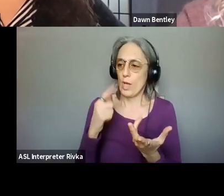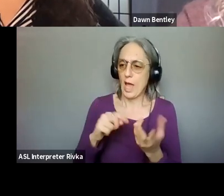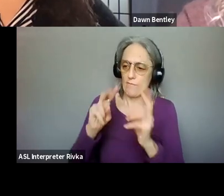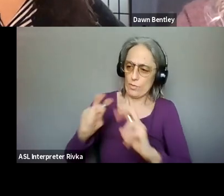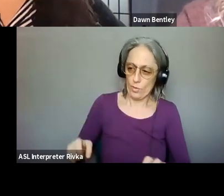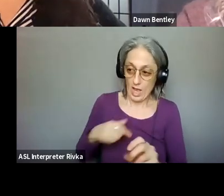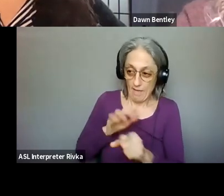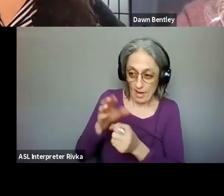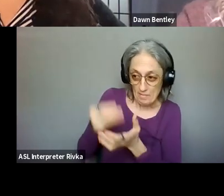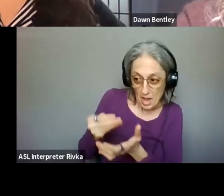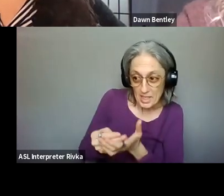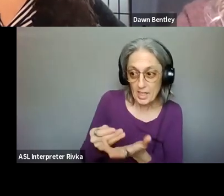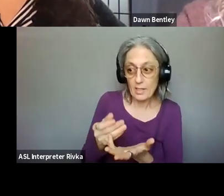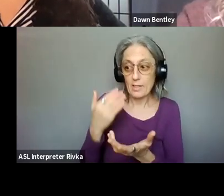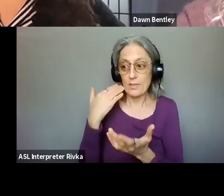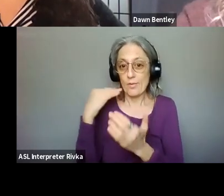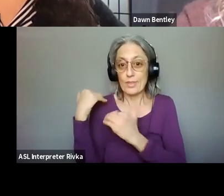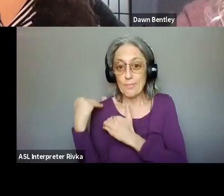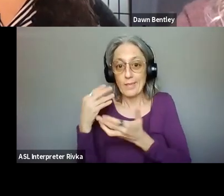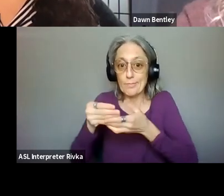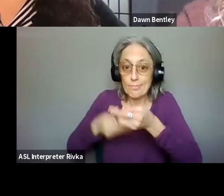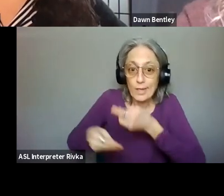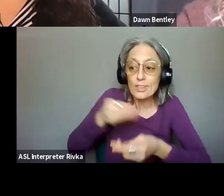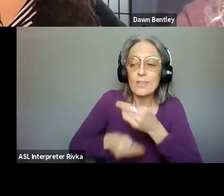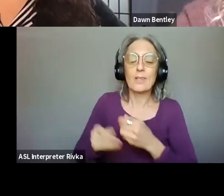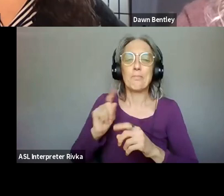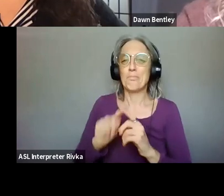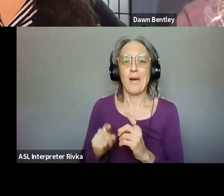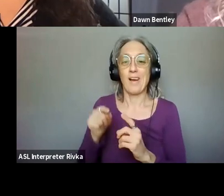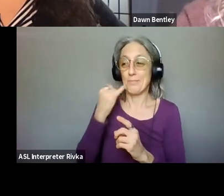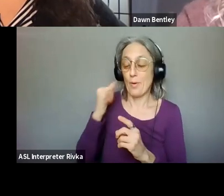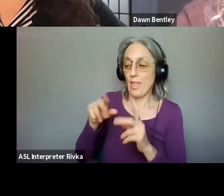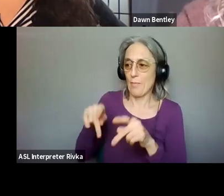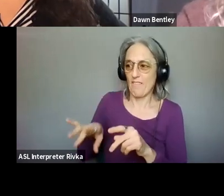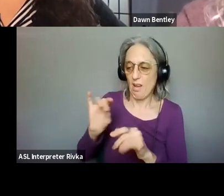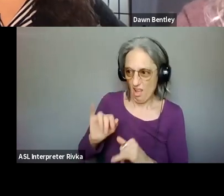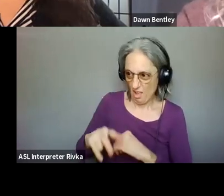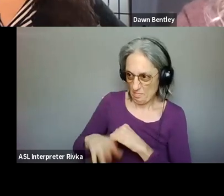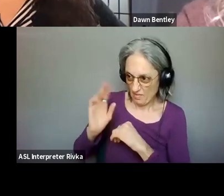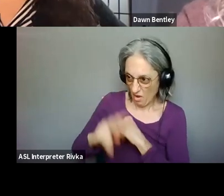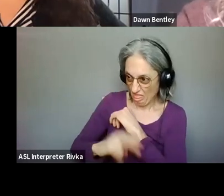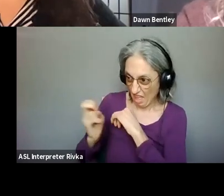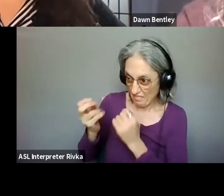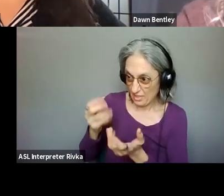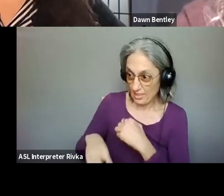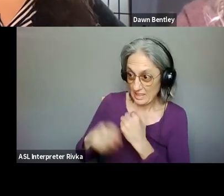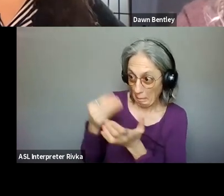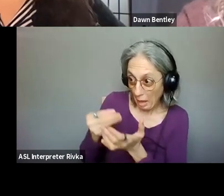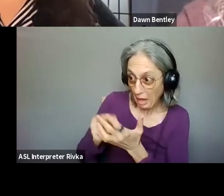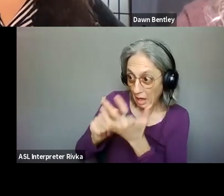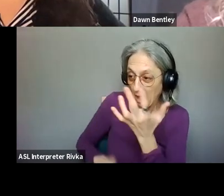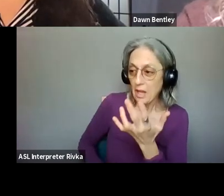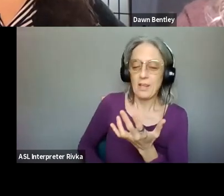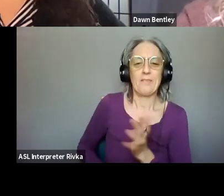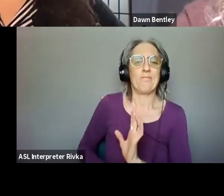responsibilities. And if someone has a criminal history of theft or something like that, they're not going to be a guardian of over somebody's